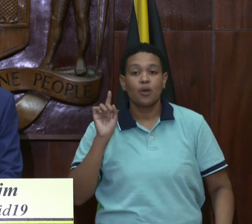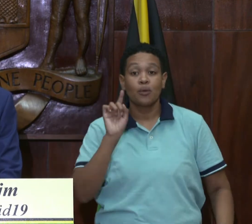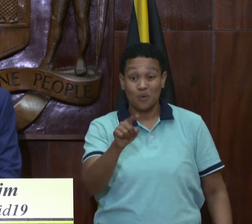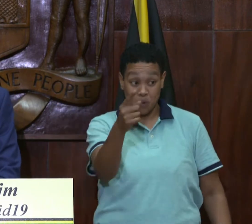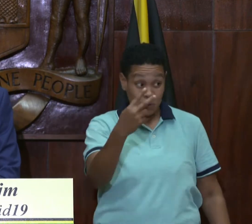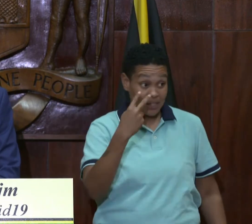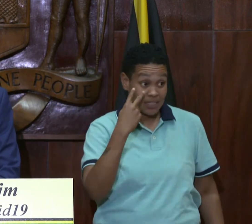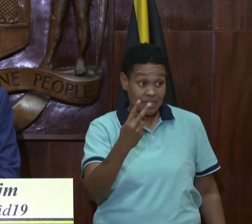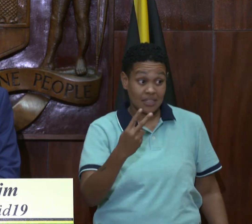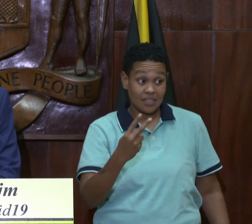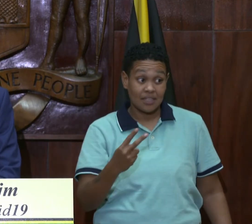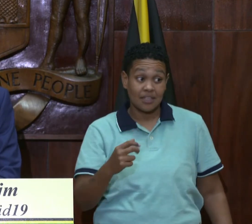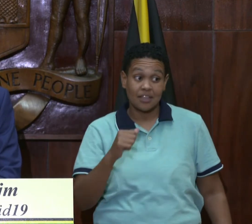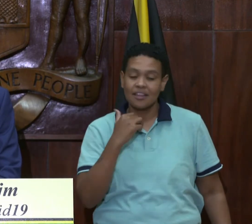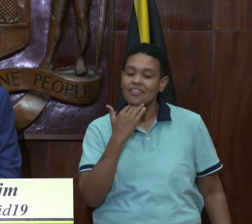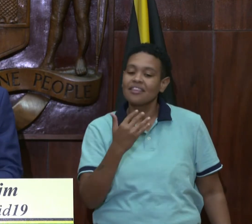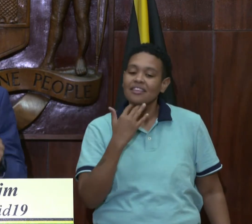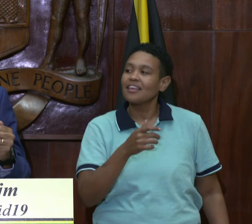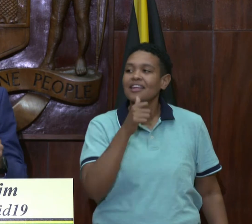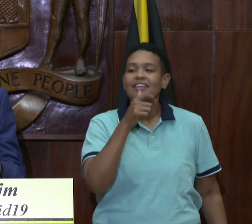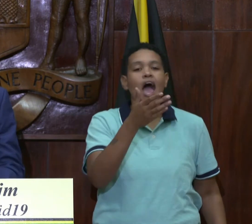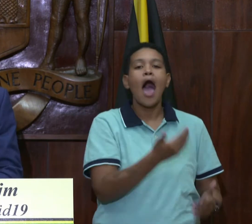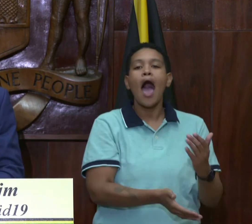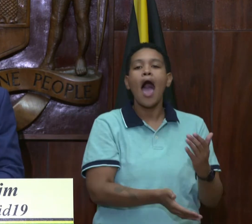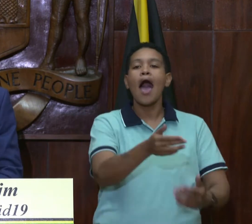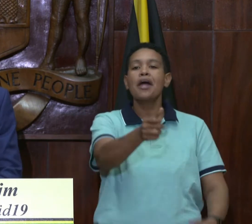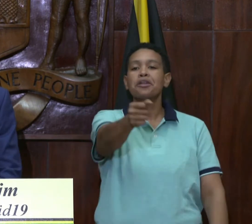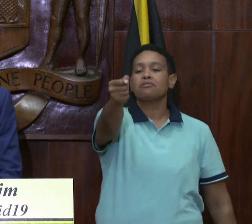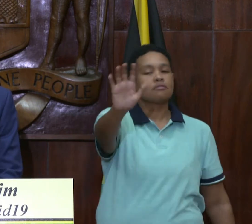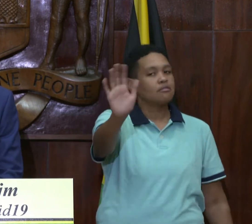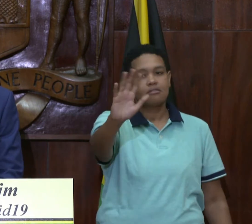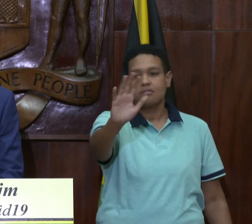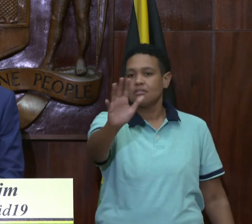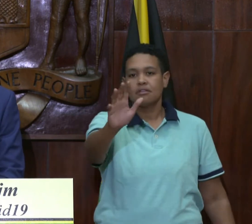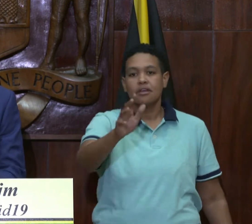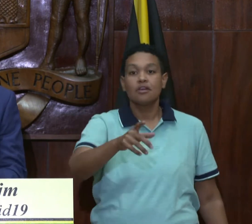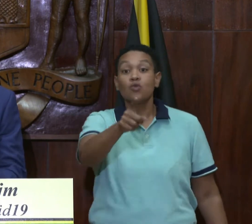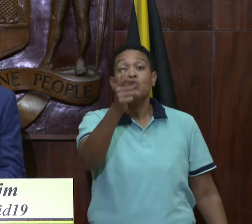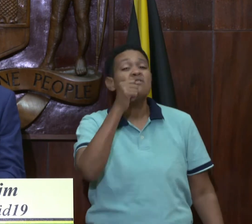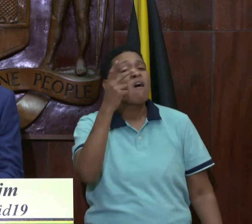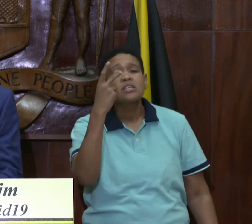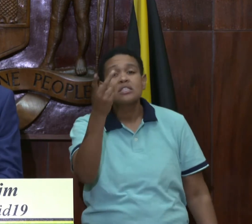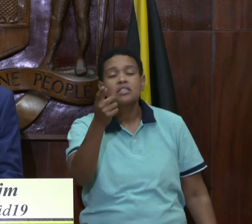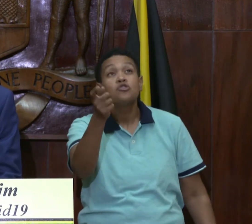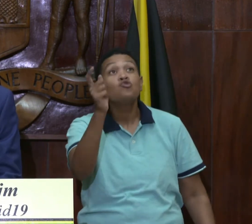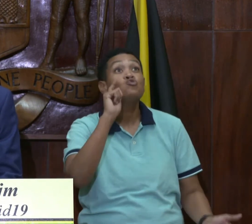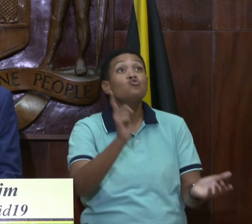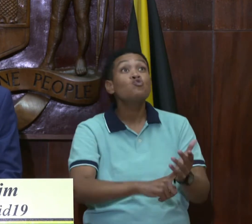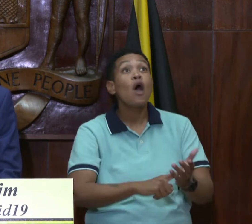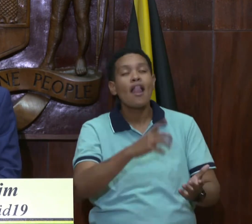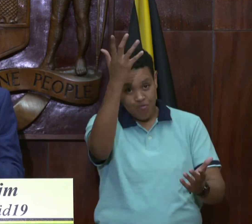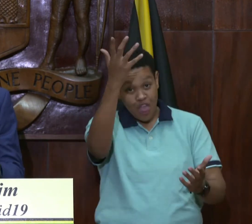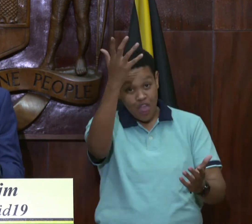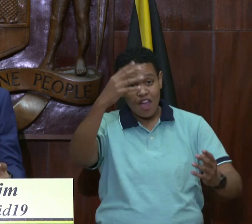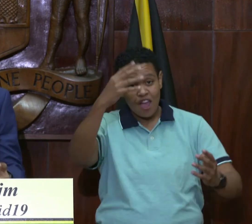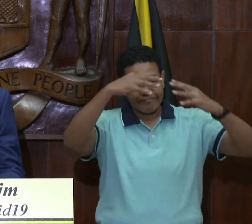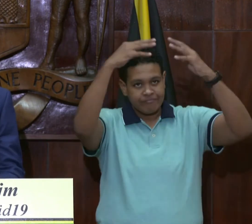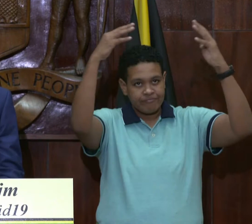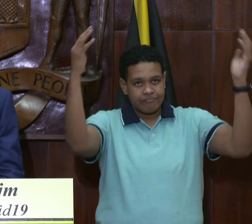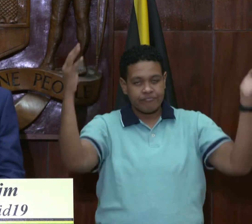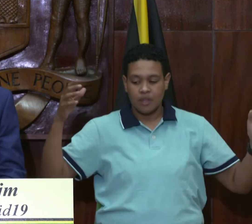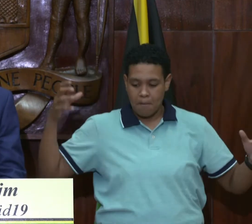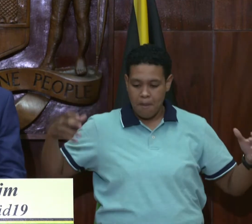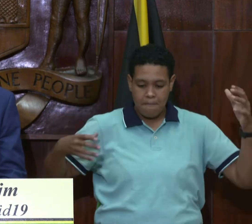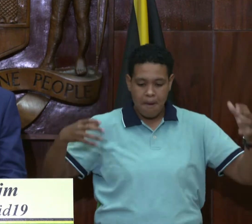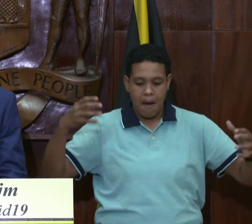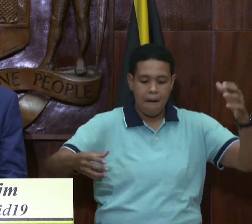see them. No, not the handheld ones. You may not readily recognize them, but they are strategically